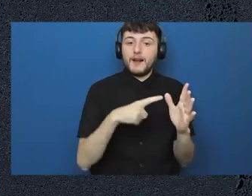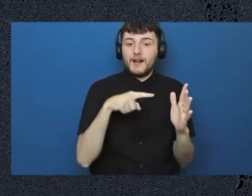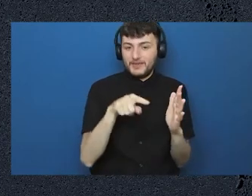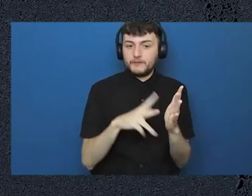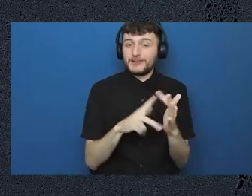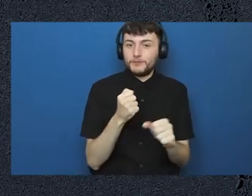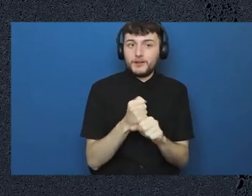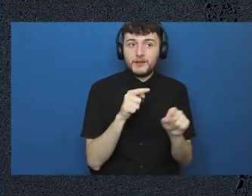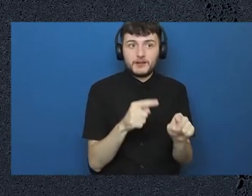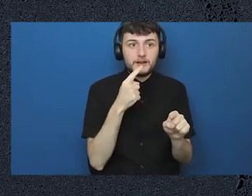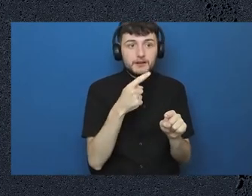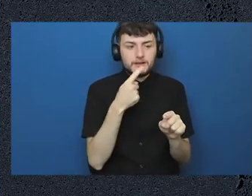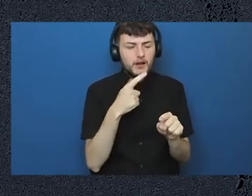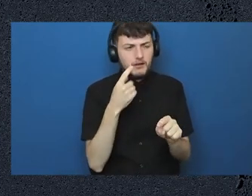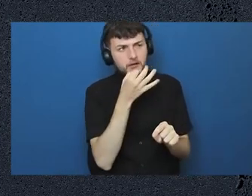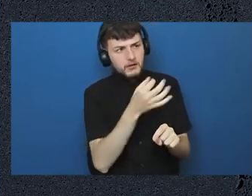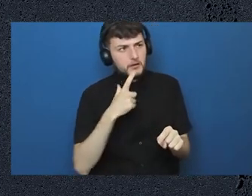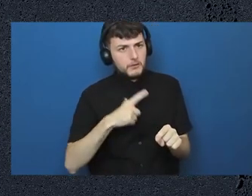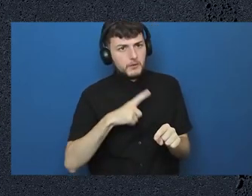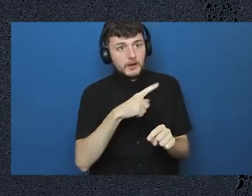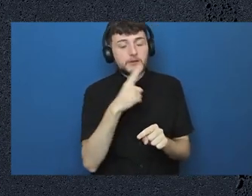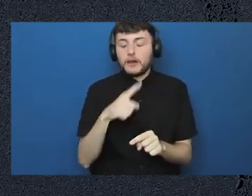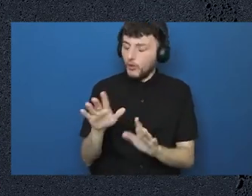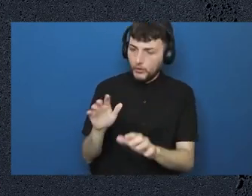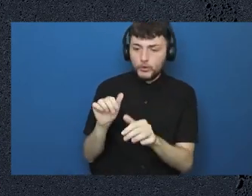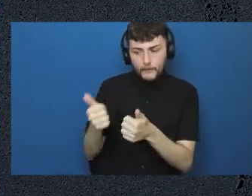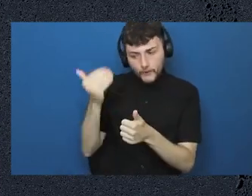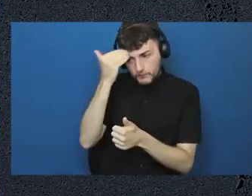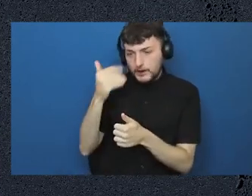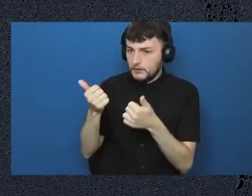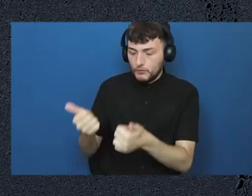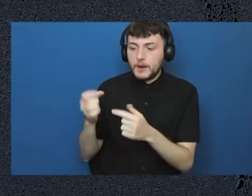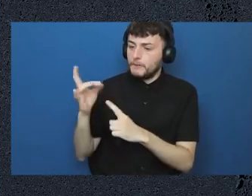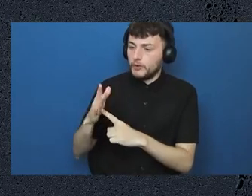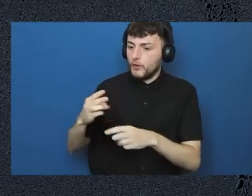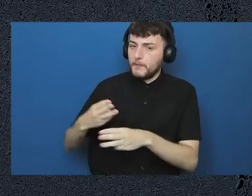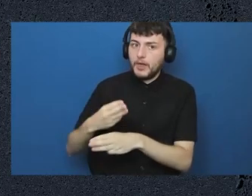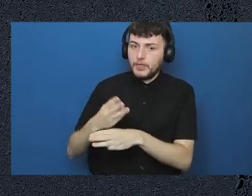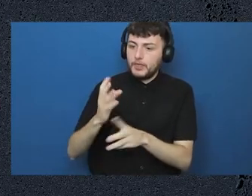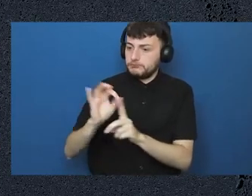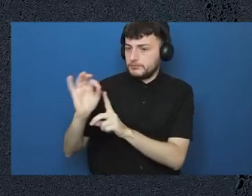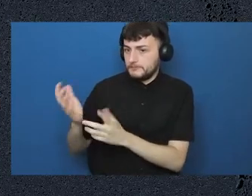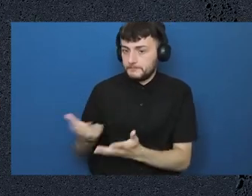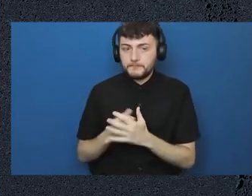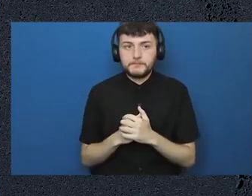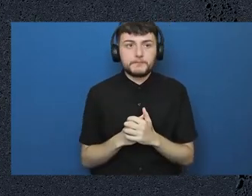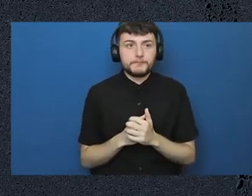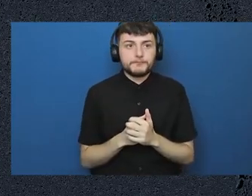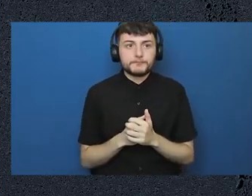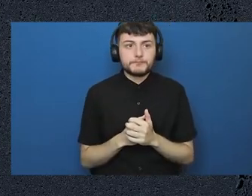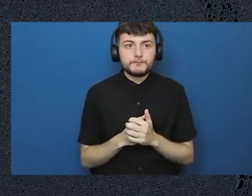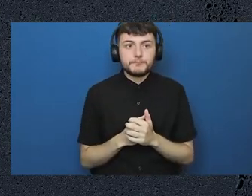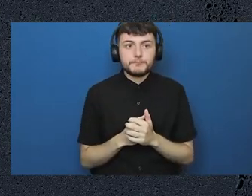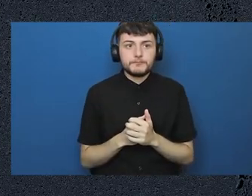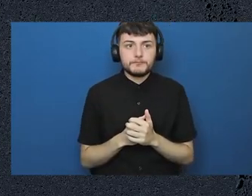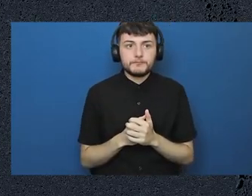no, it sharpens your brain and helps you do maths better. And maths is important. So doesn't take you a PhD to figure out